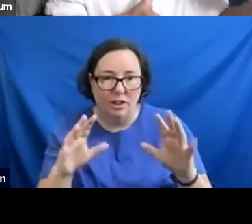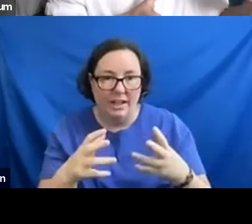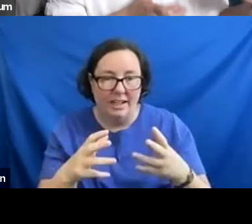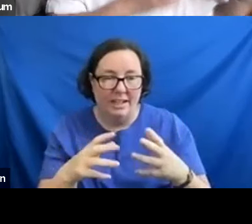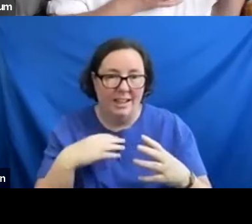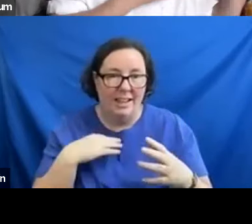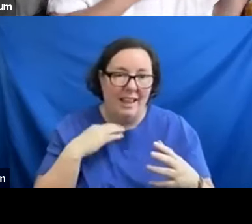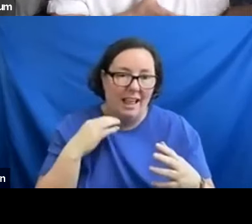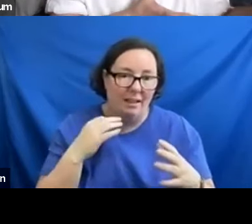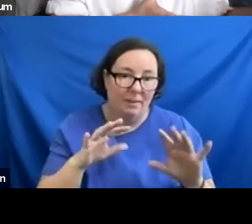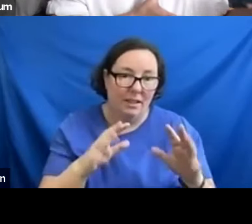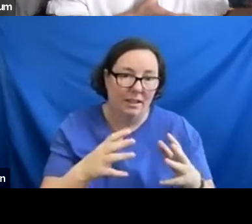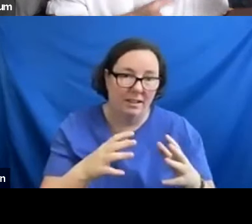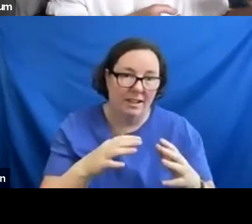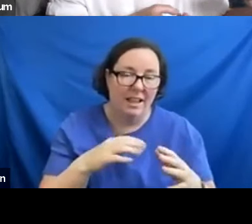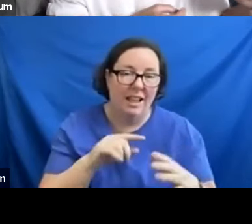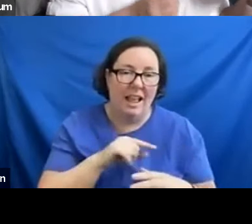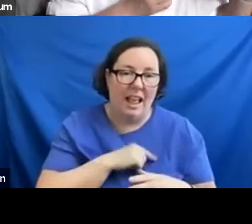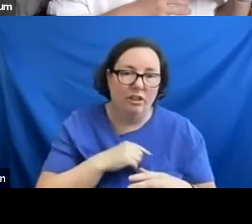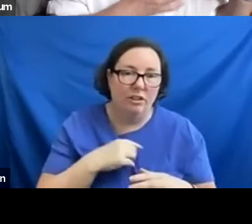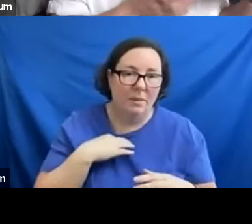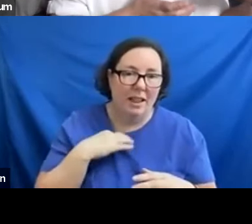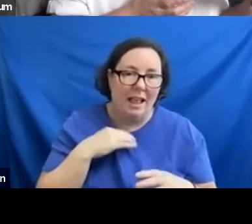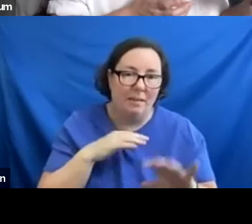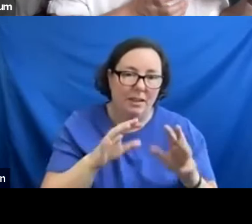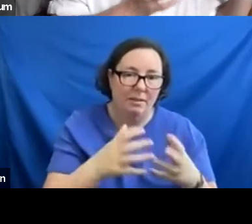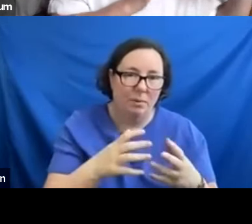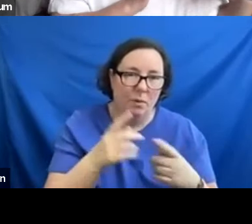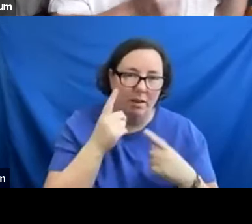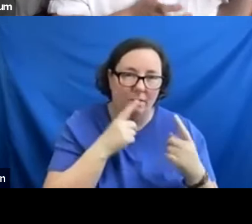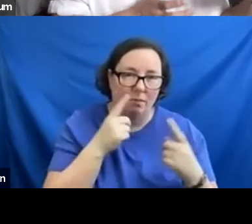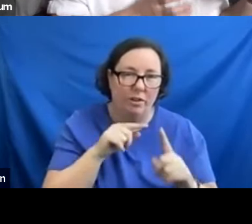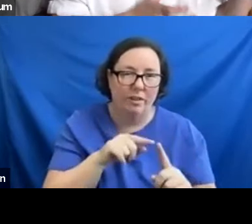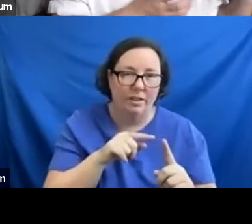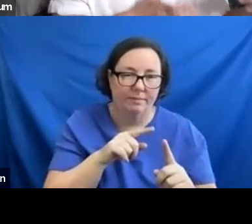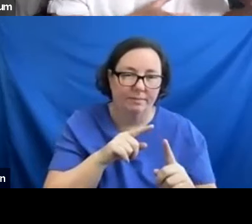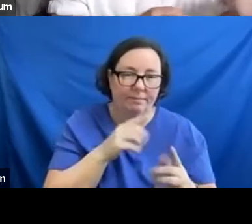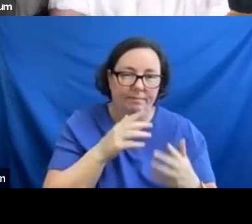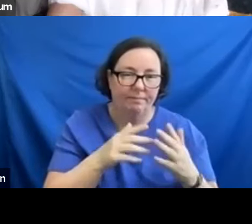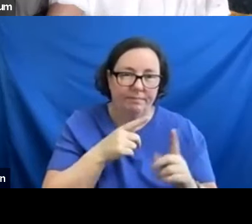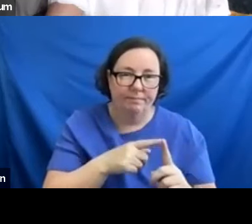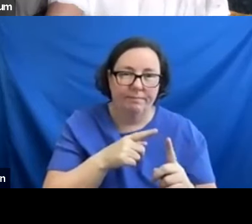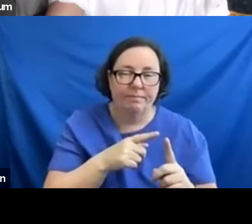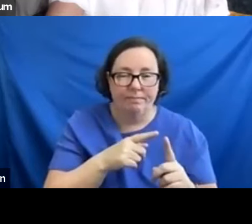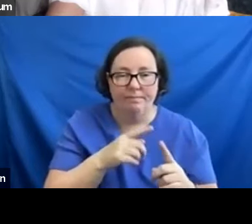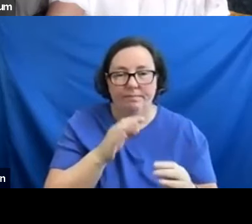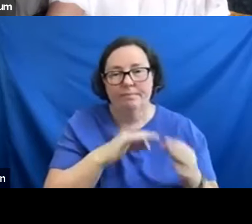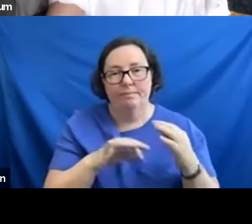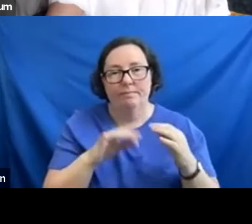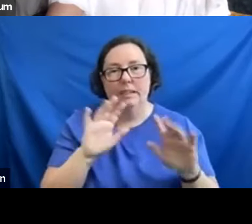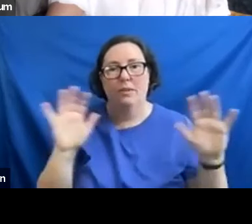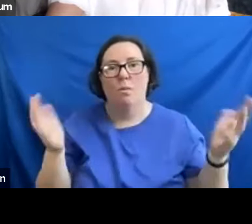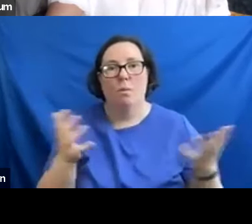applicant pool or eligible applicant pool that I'm wondering should perhaps be a factor as well.